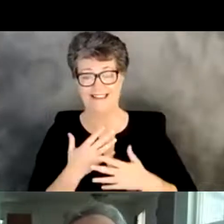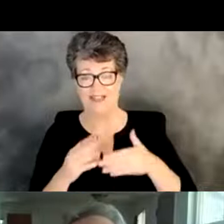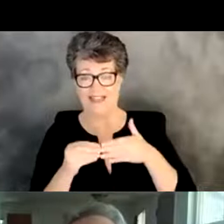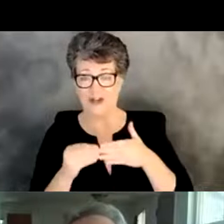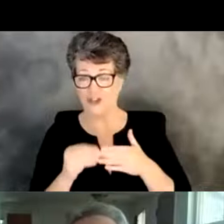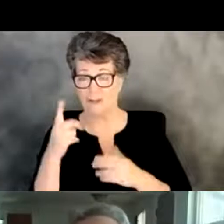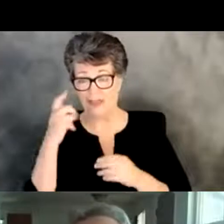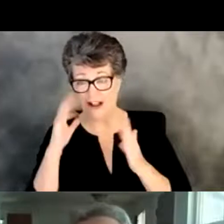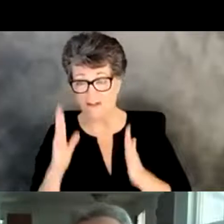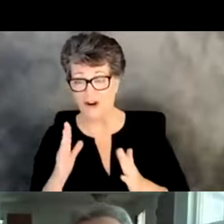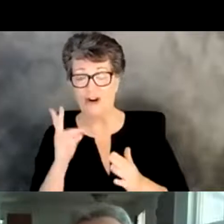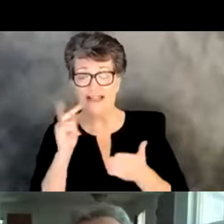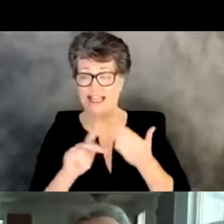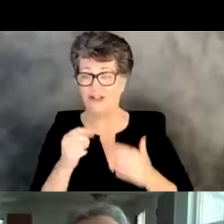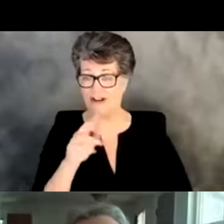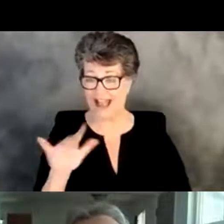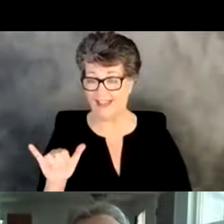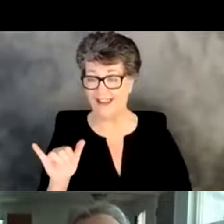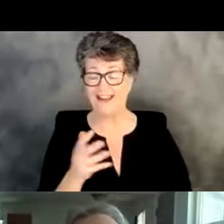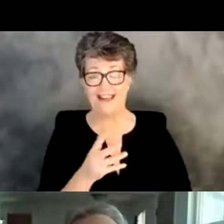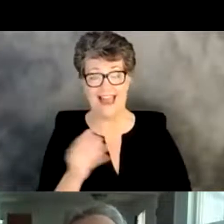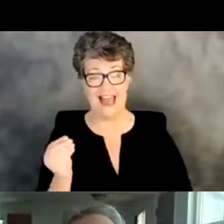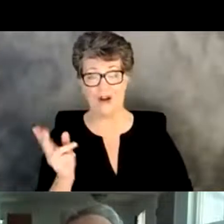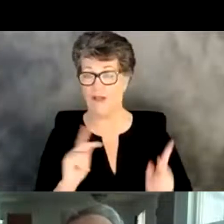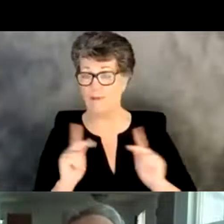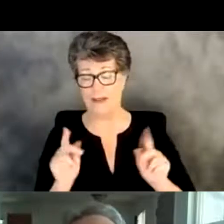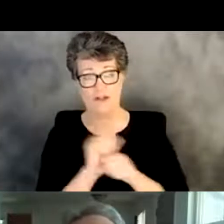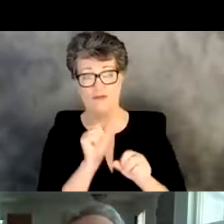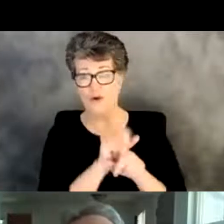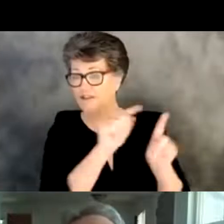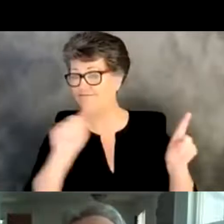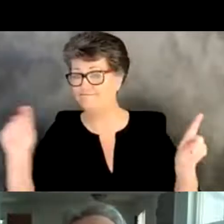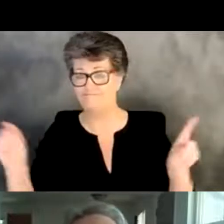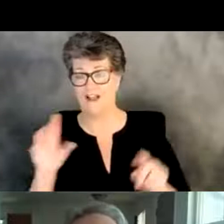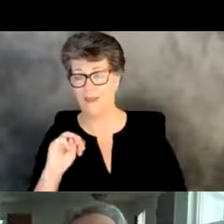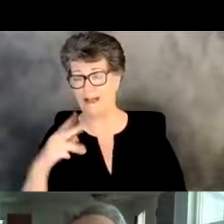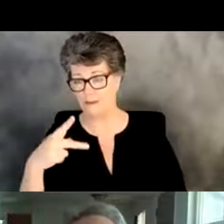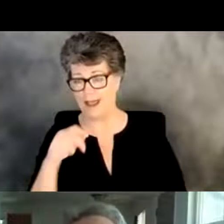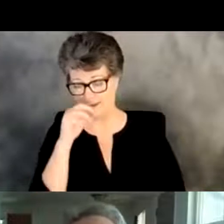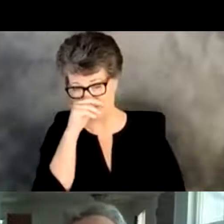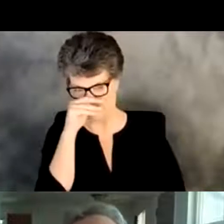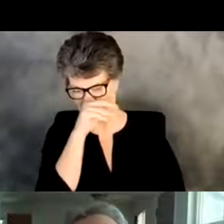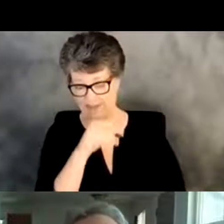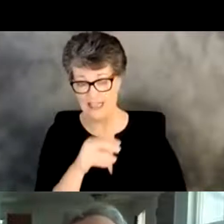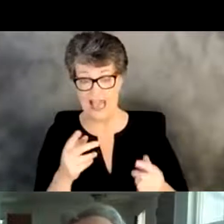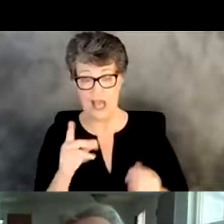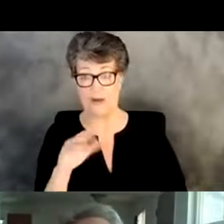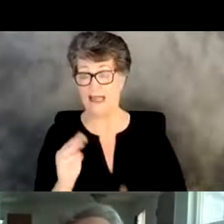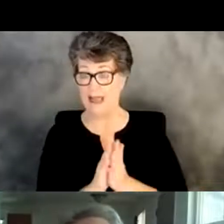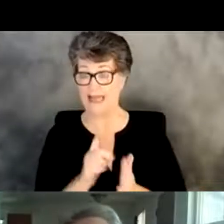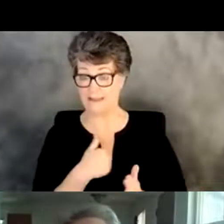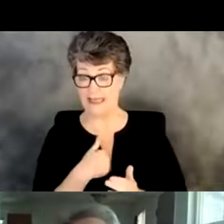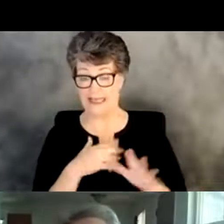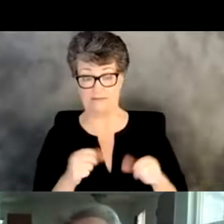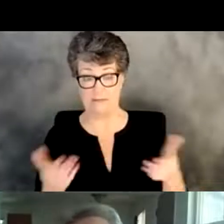Secretary Galley, and all the folks that have worked across the cabinet on the master plan. And when Kim asked me to do this, I said